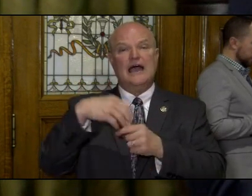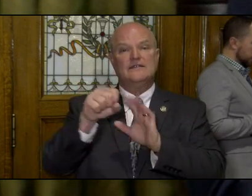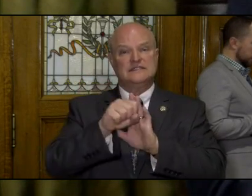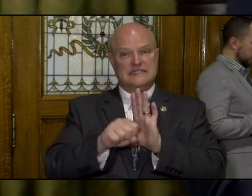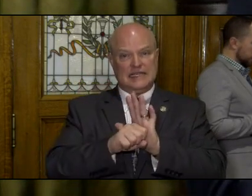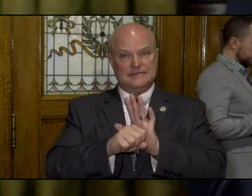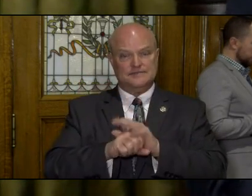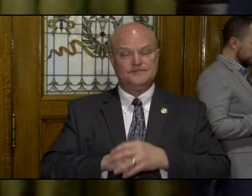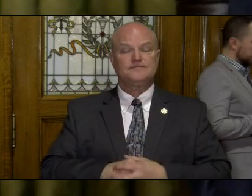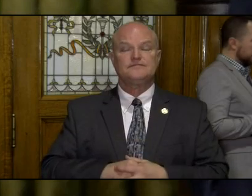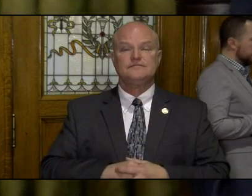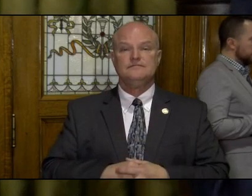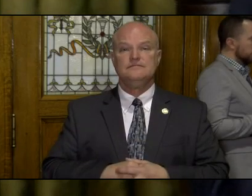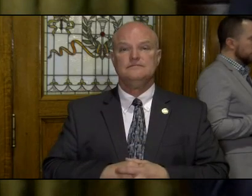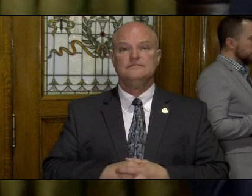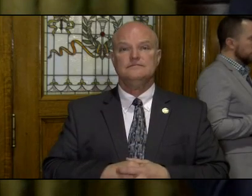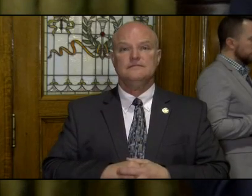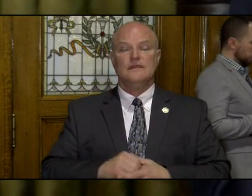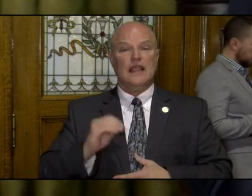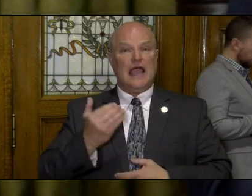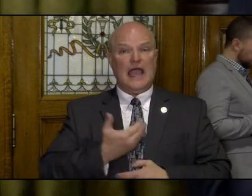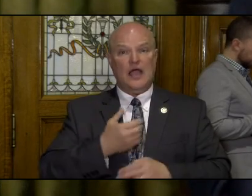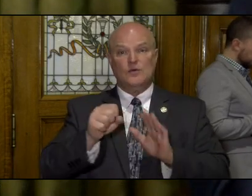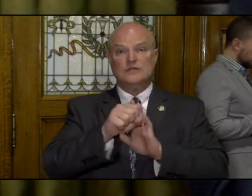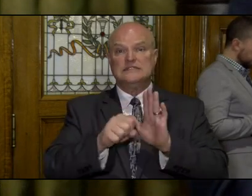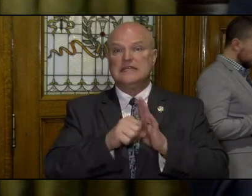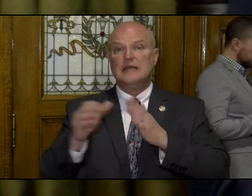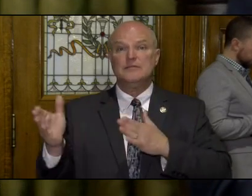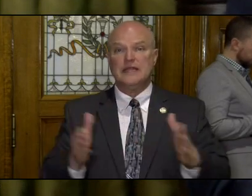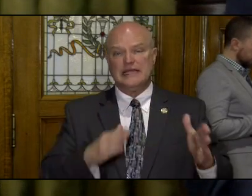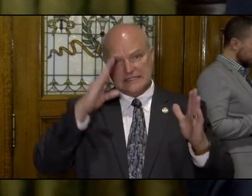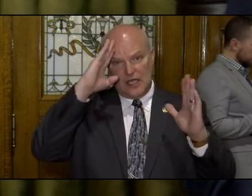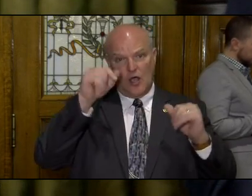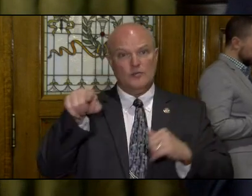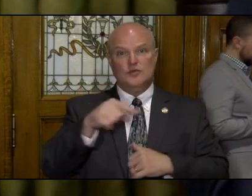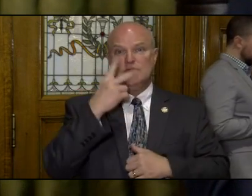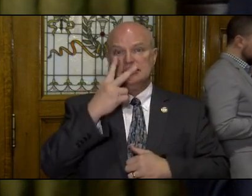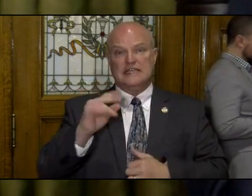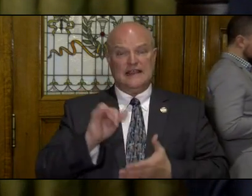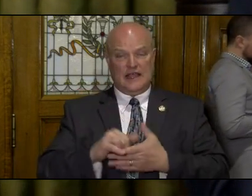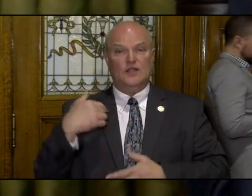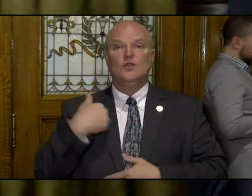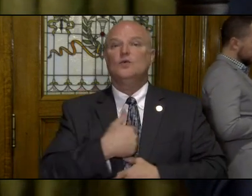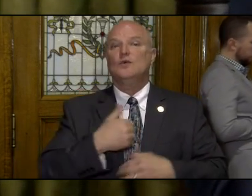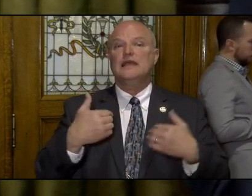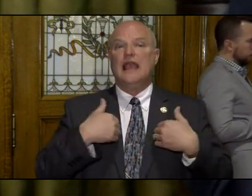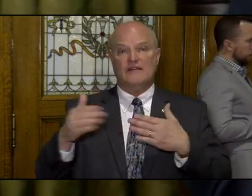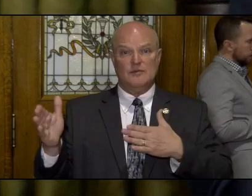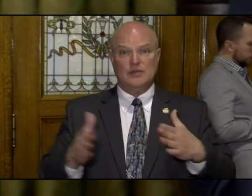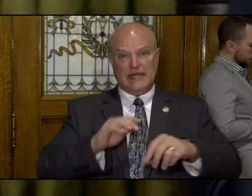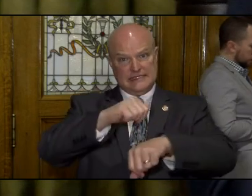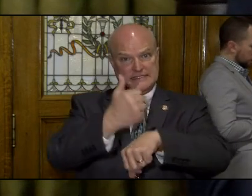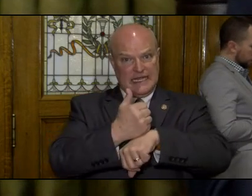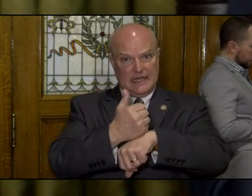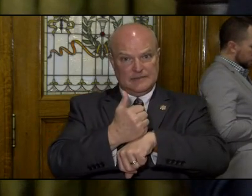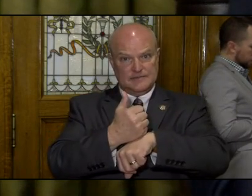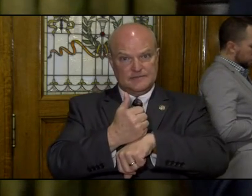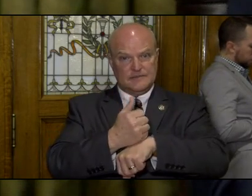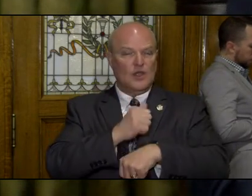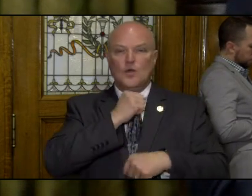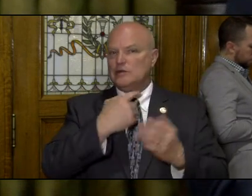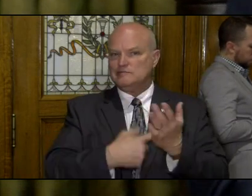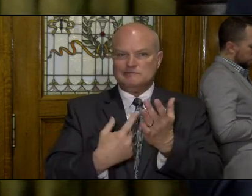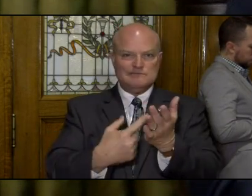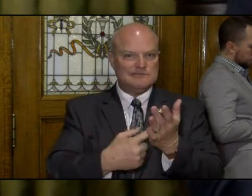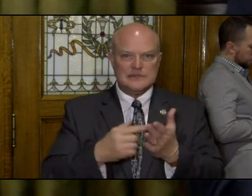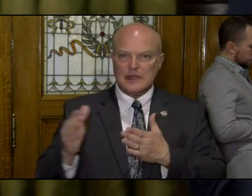state. I've been asked about our state plans. I hope that you can see that we have plans in place. We don't